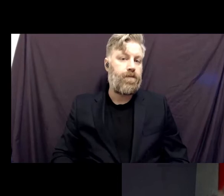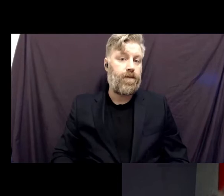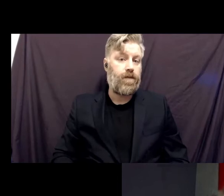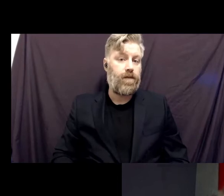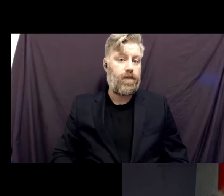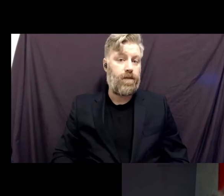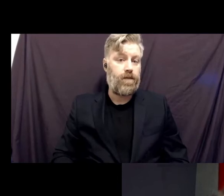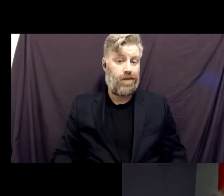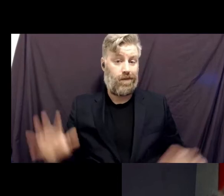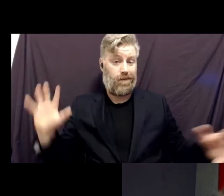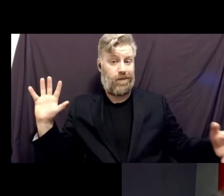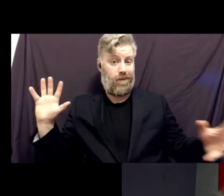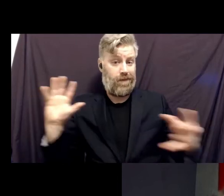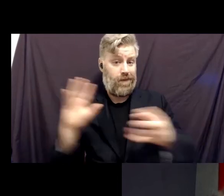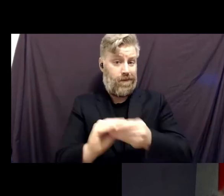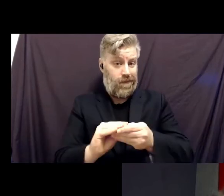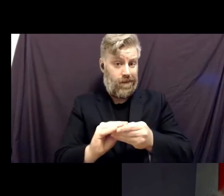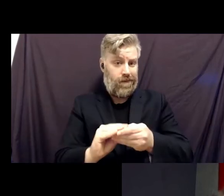Altogether, approximately